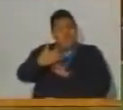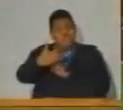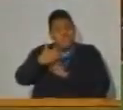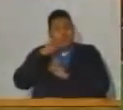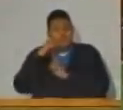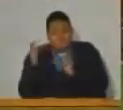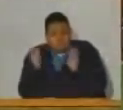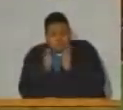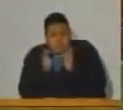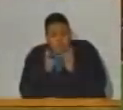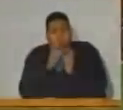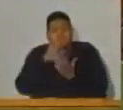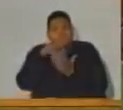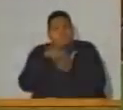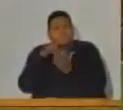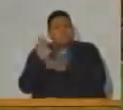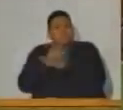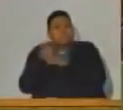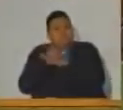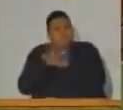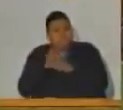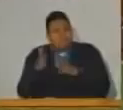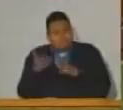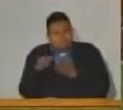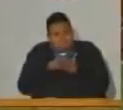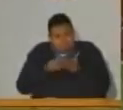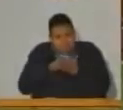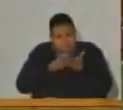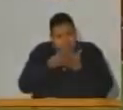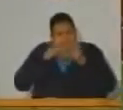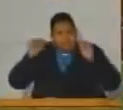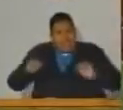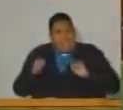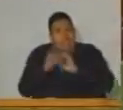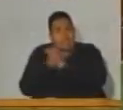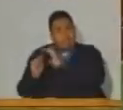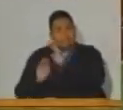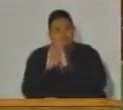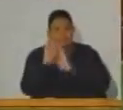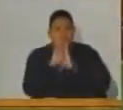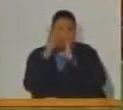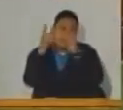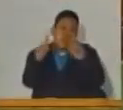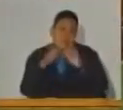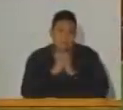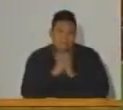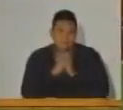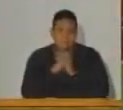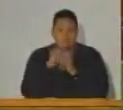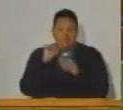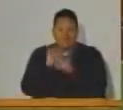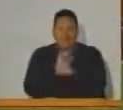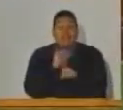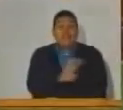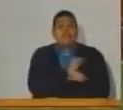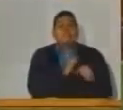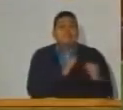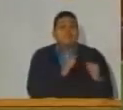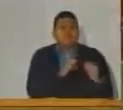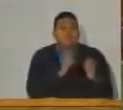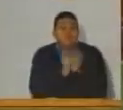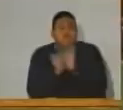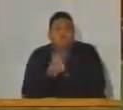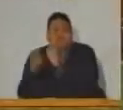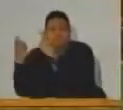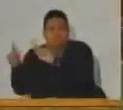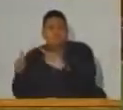micro, small, and medium enterprise financing and capacity development, labor market reform,